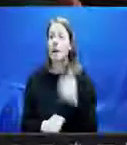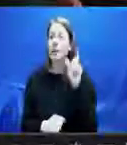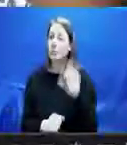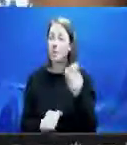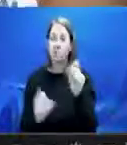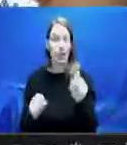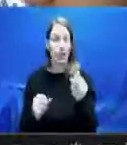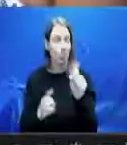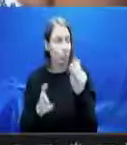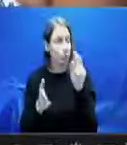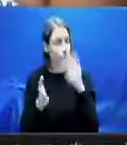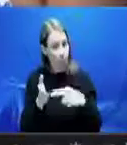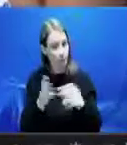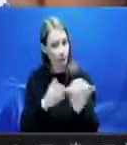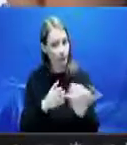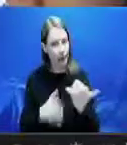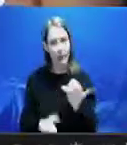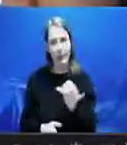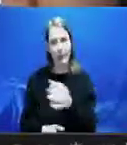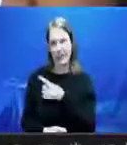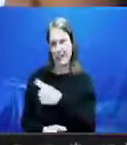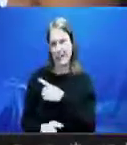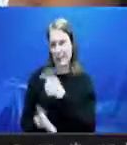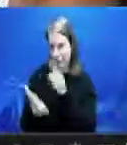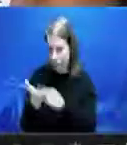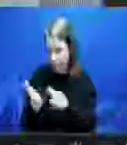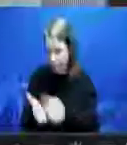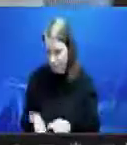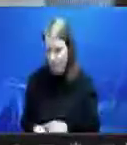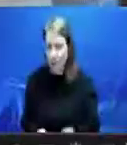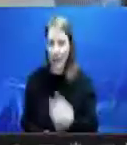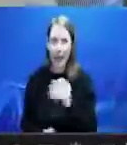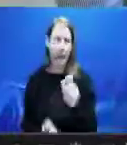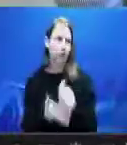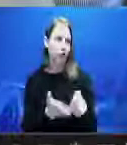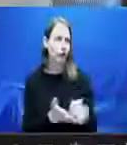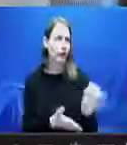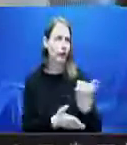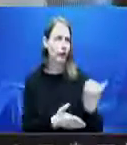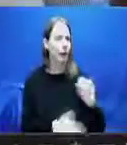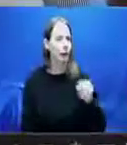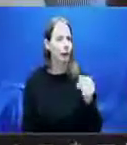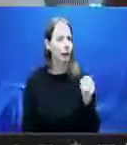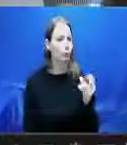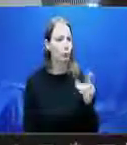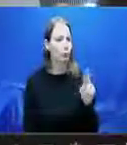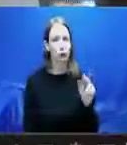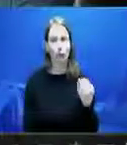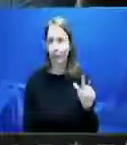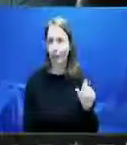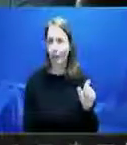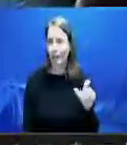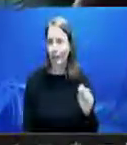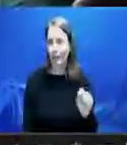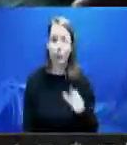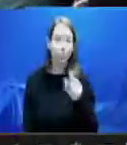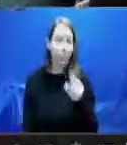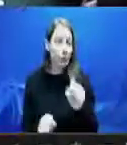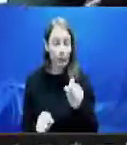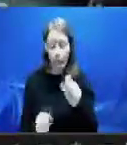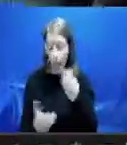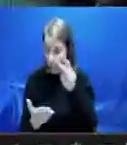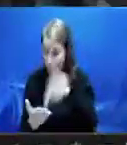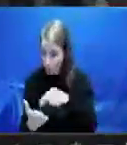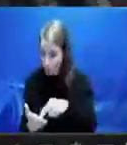hone their craft in reading and gathering evidence from what they're reading, and then their ability to present that information clearly and that evidence clearly